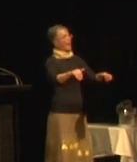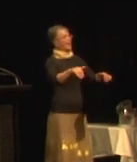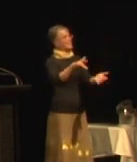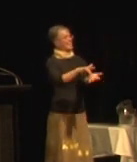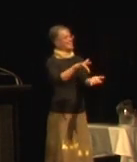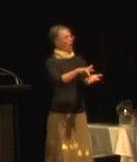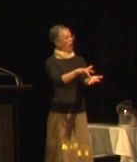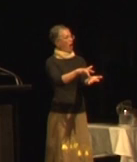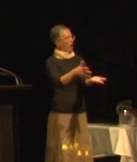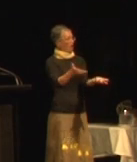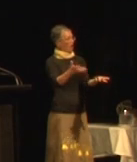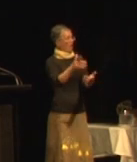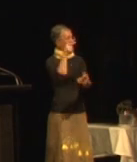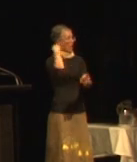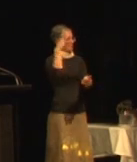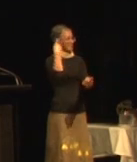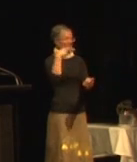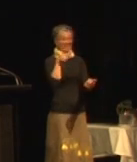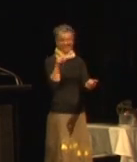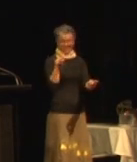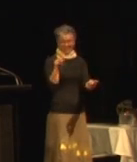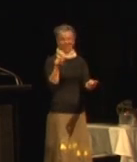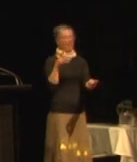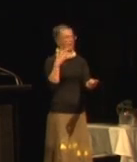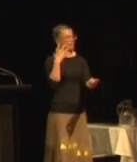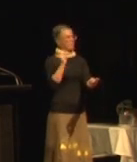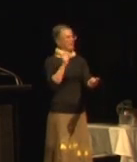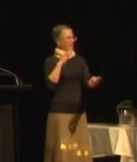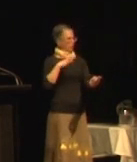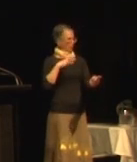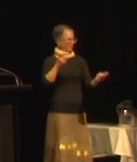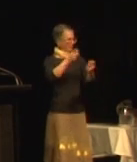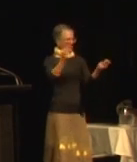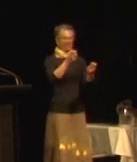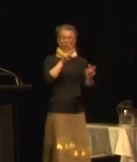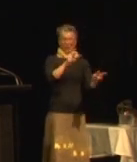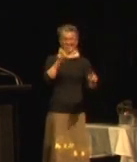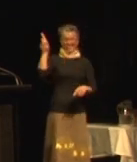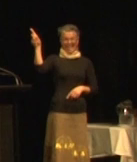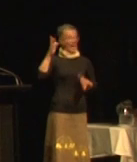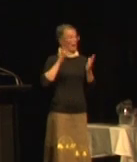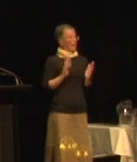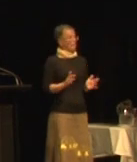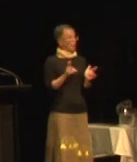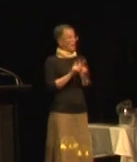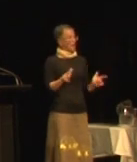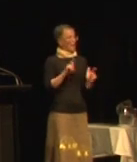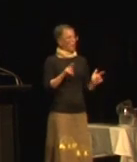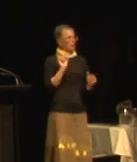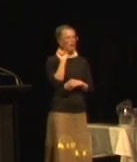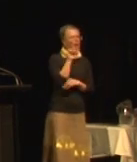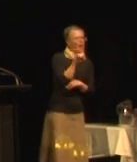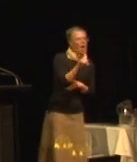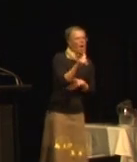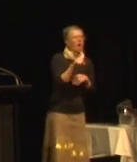World Festival is their signature festival program. It starts, you can see the body language here. These people are not passive